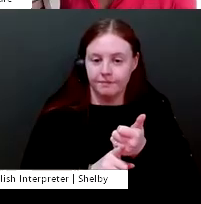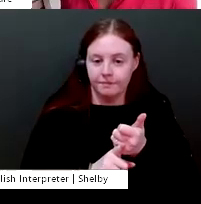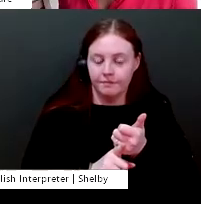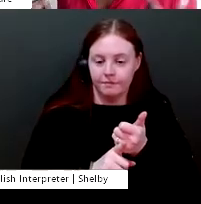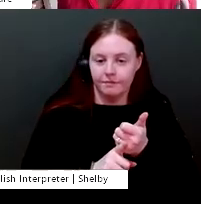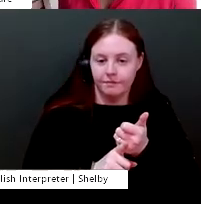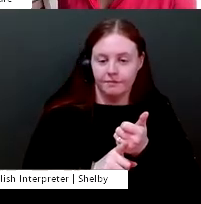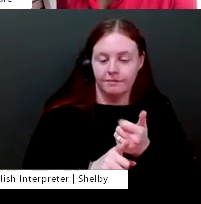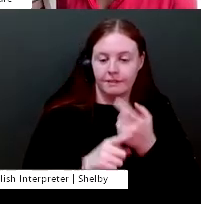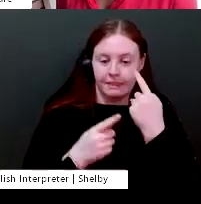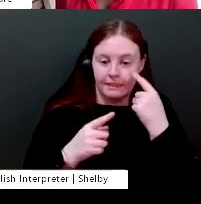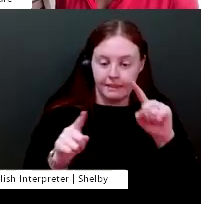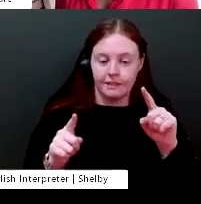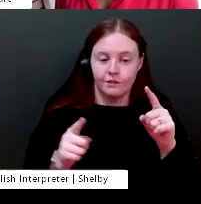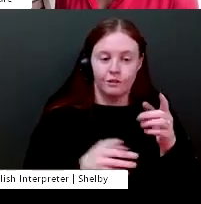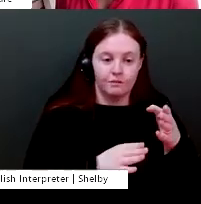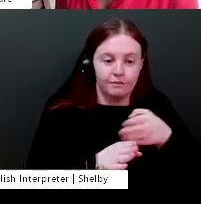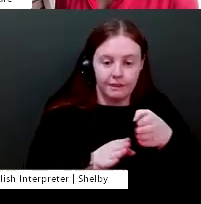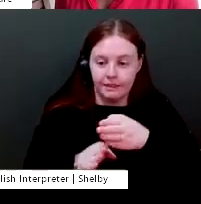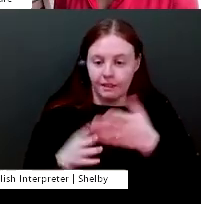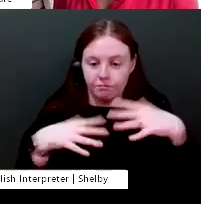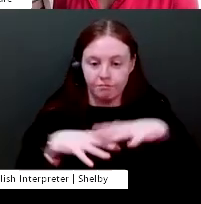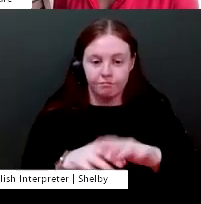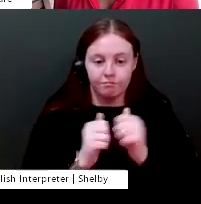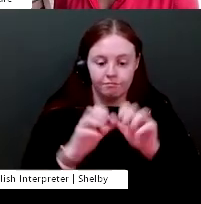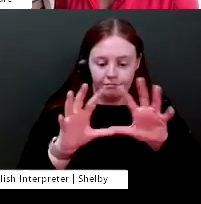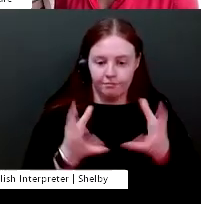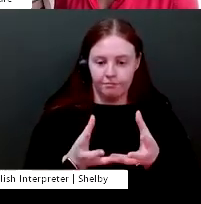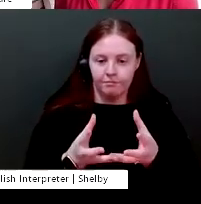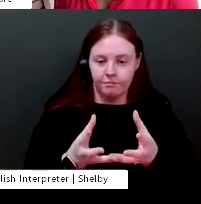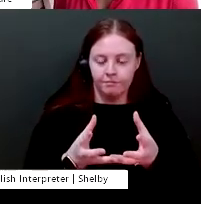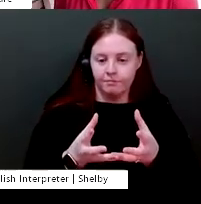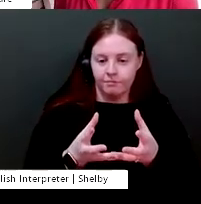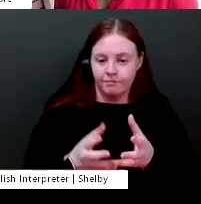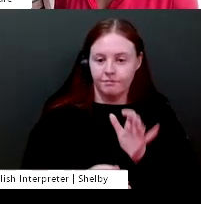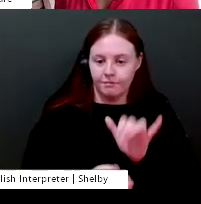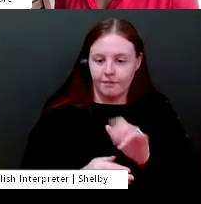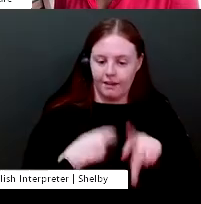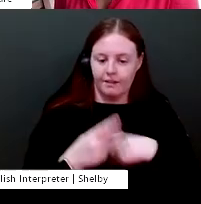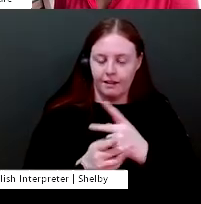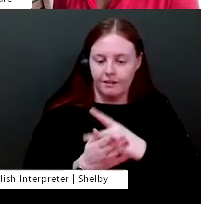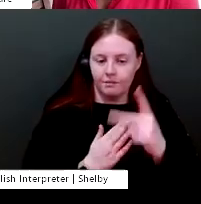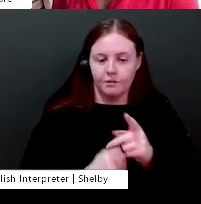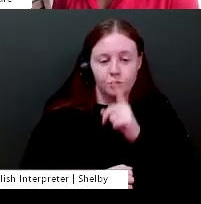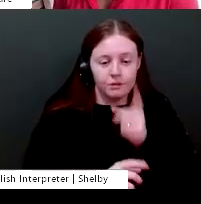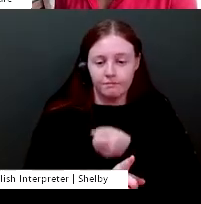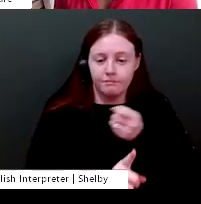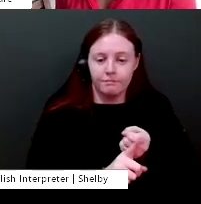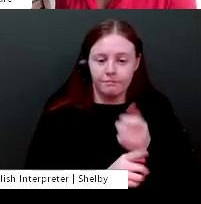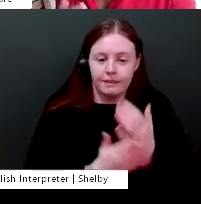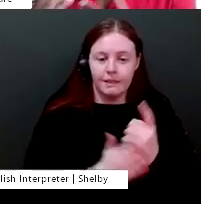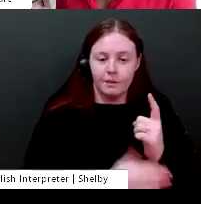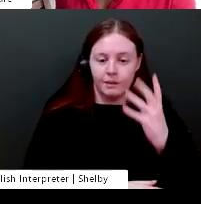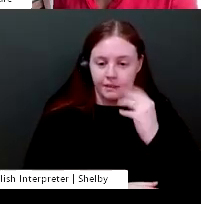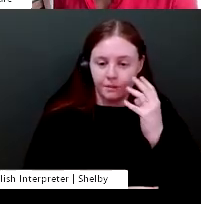multidimensional, cross-sectoral, wraparound services can really change someone's experience in someone's life and